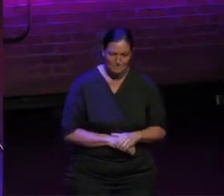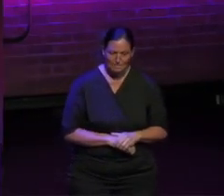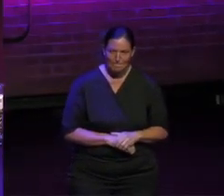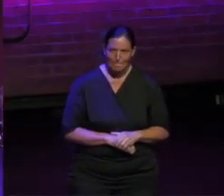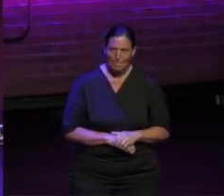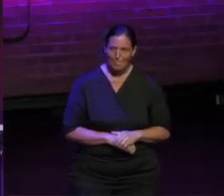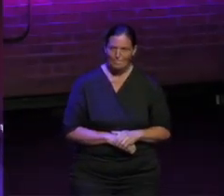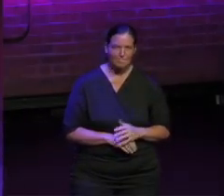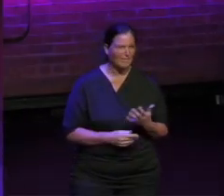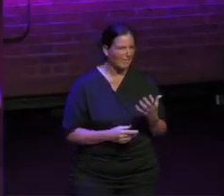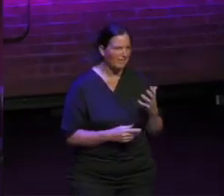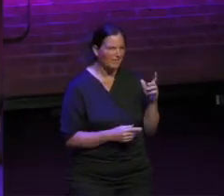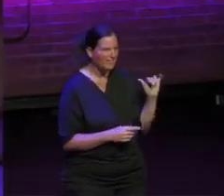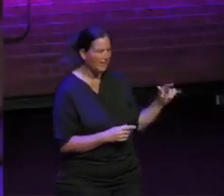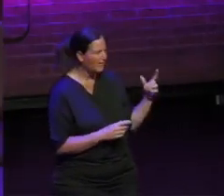That's going to be a hard act to follow.